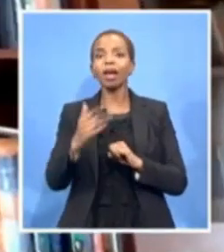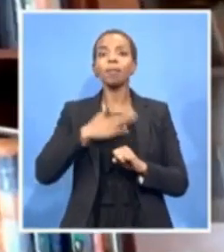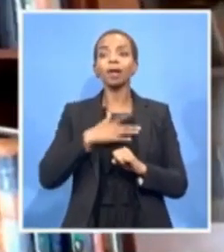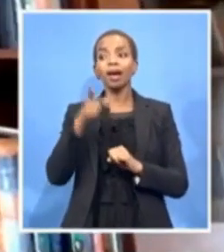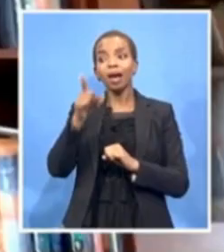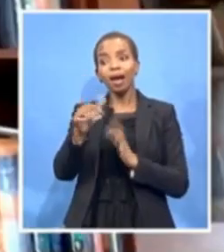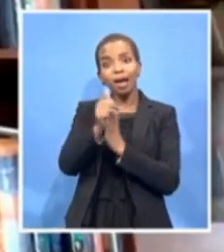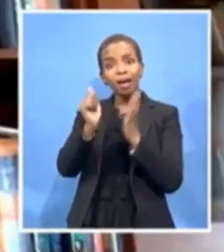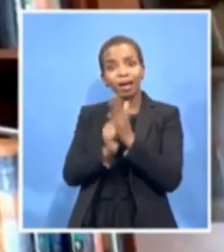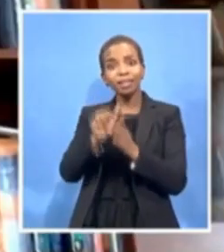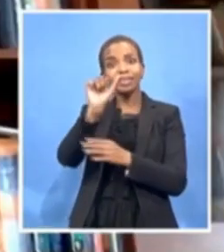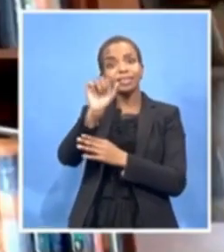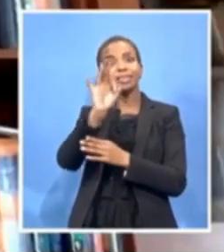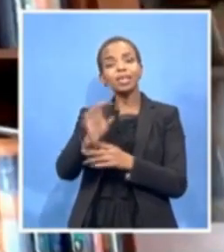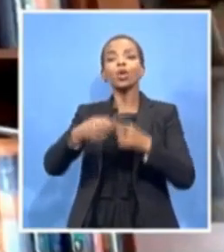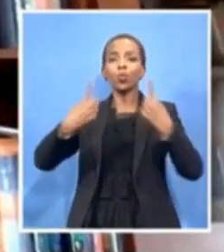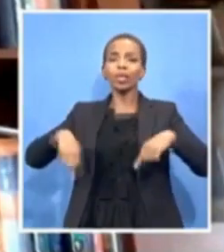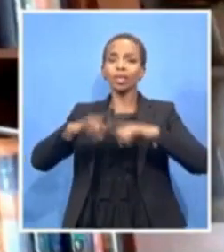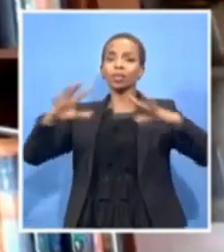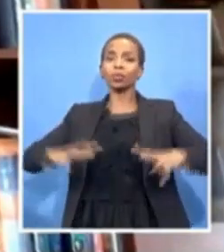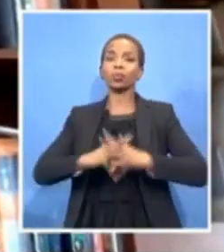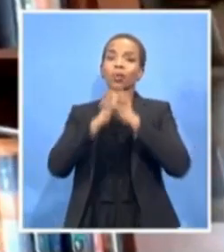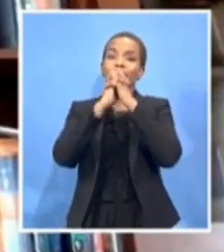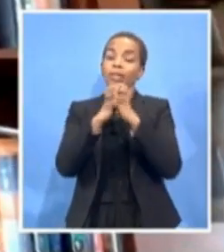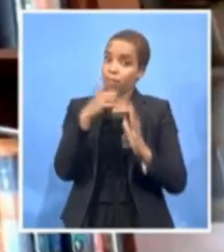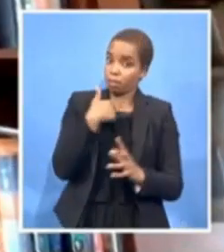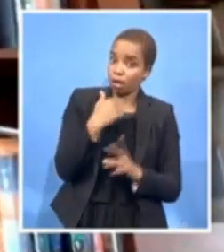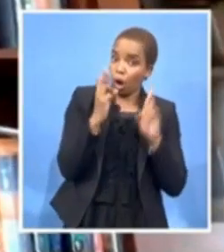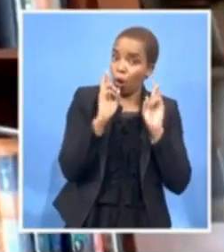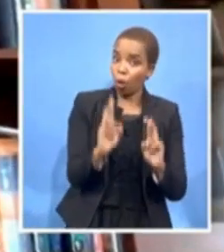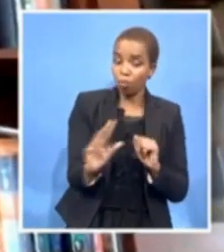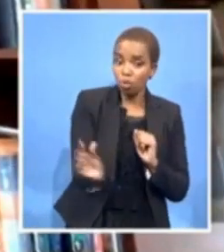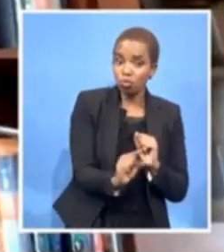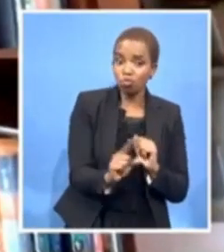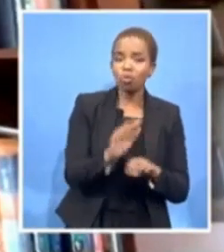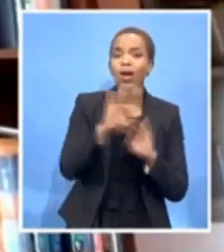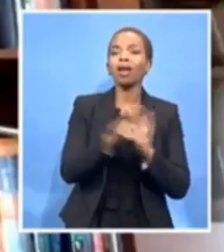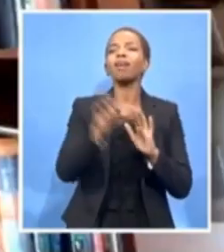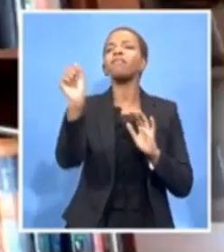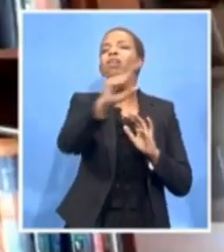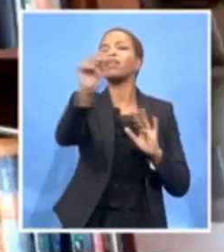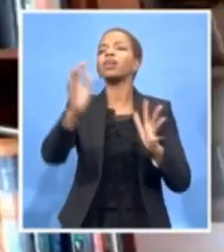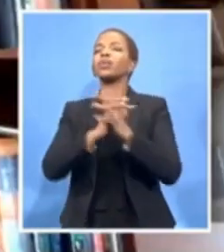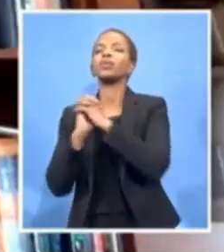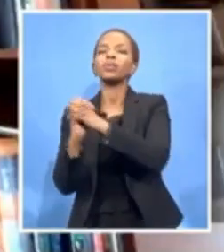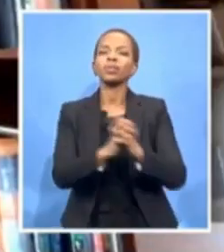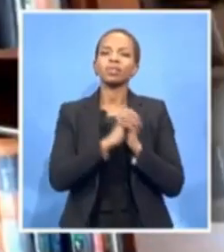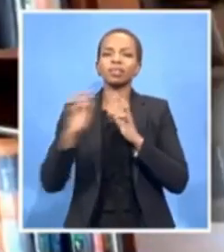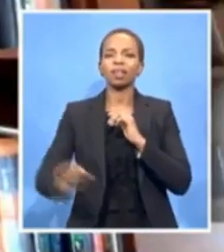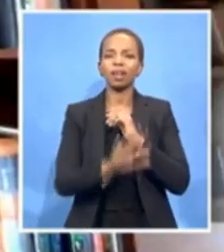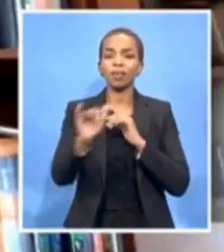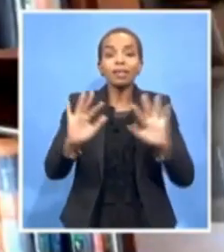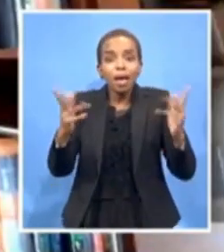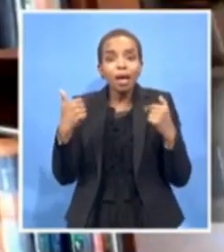than later. That is how I understand the Africa Continental Free Trade Area signed in Kigali, Rwanda in the